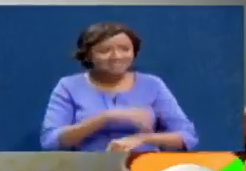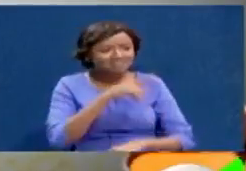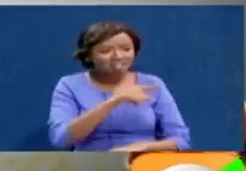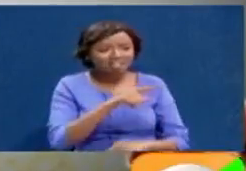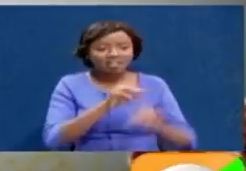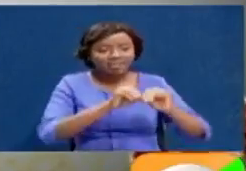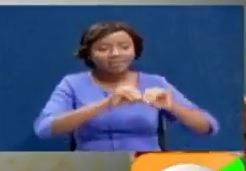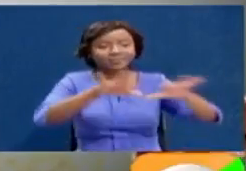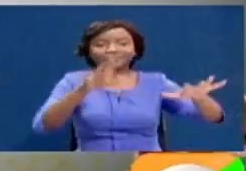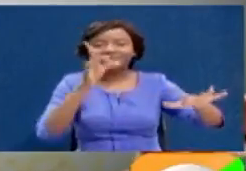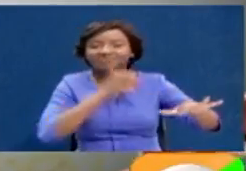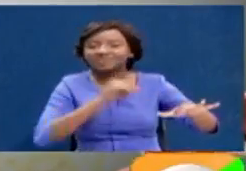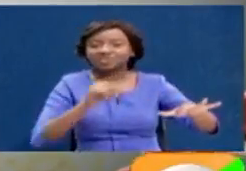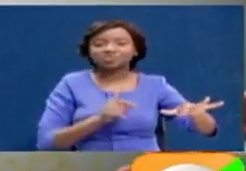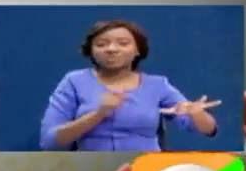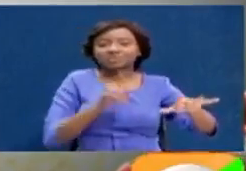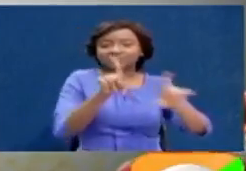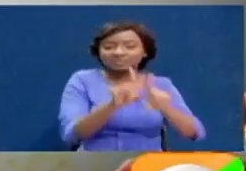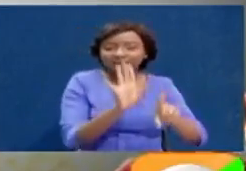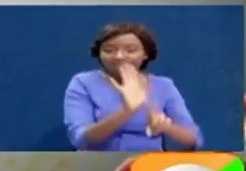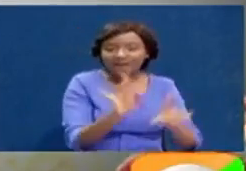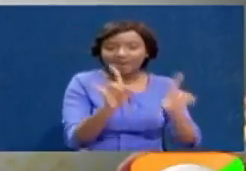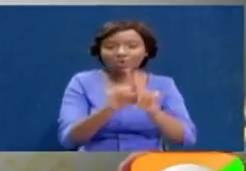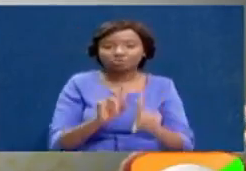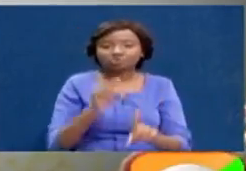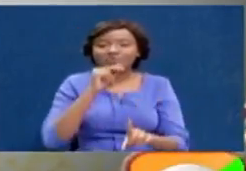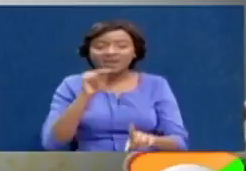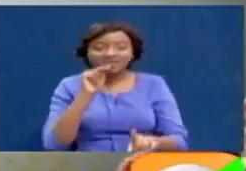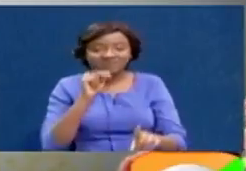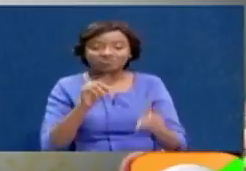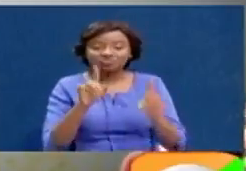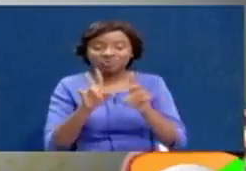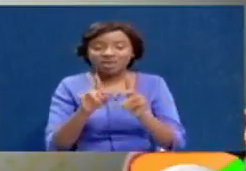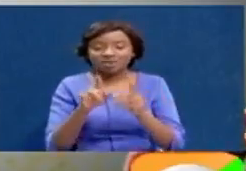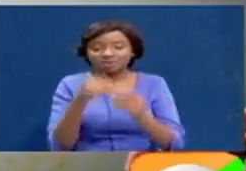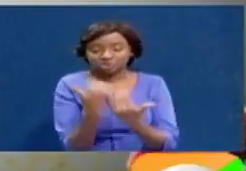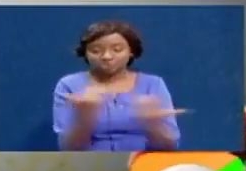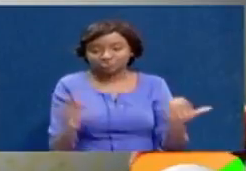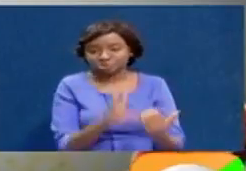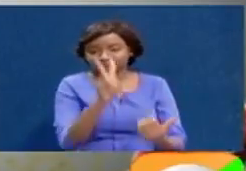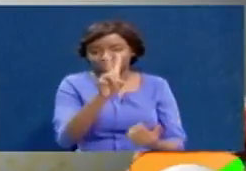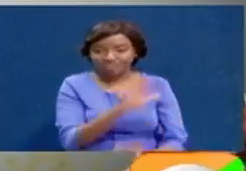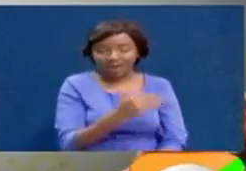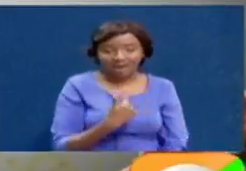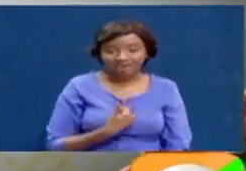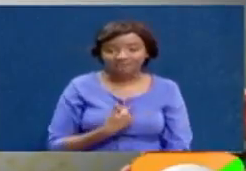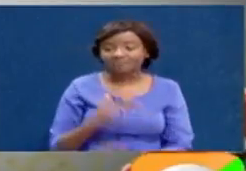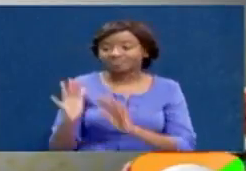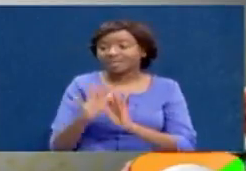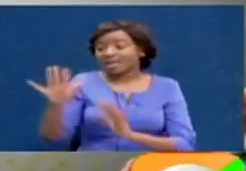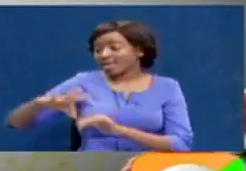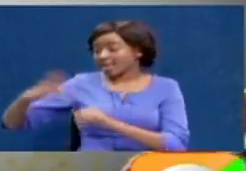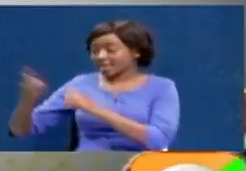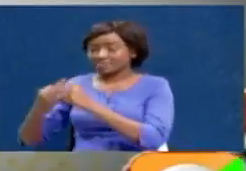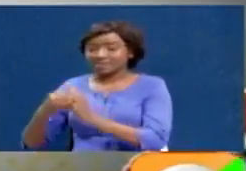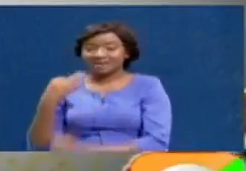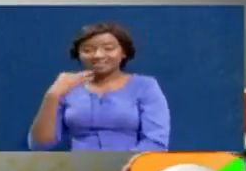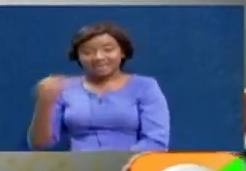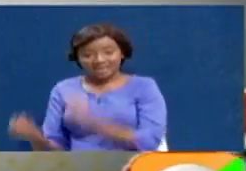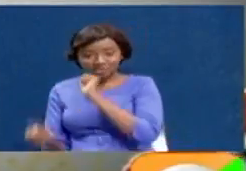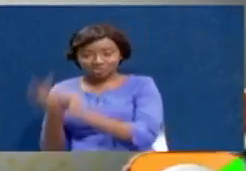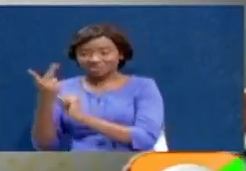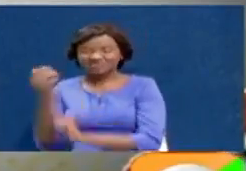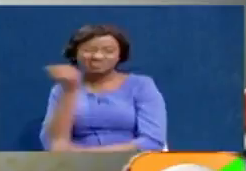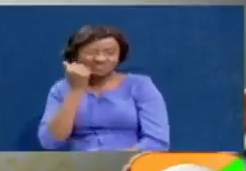to her sister, two daughters, and a nephew with whom they shared a house. In Kibra, case number 312 is said to have been unwell